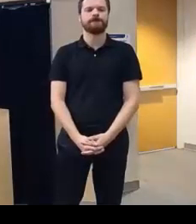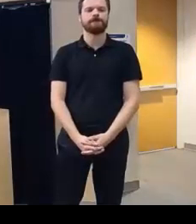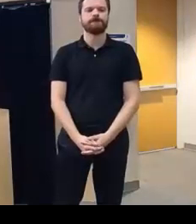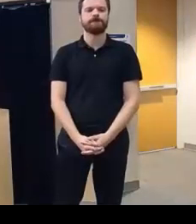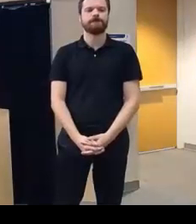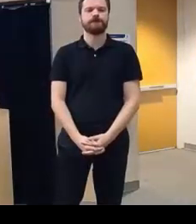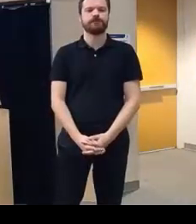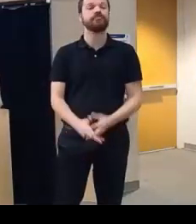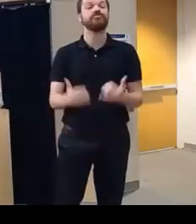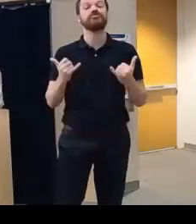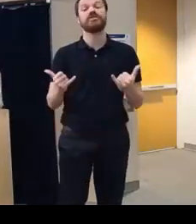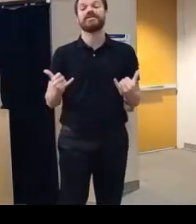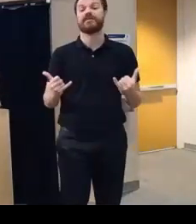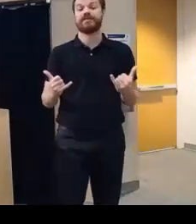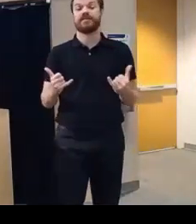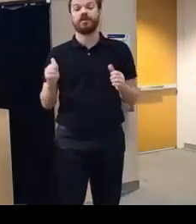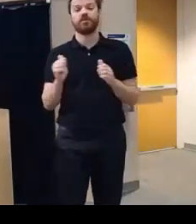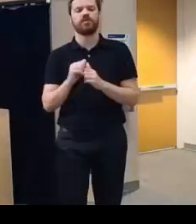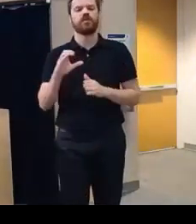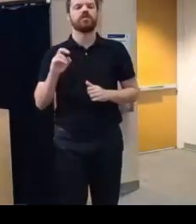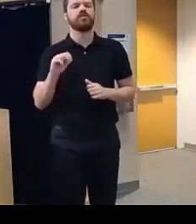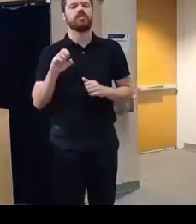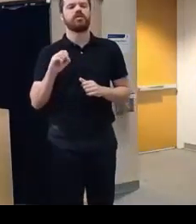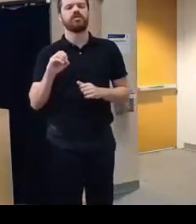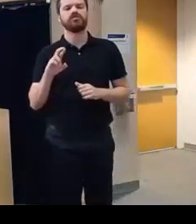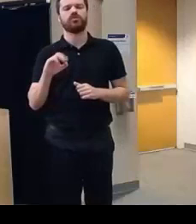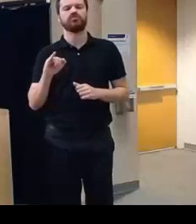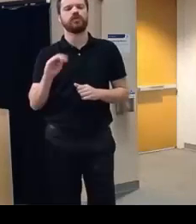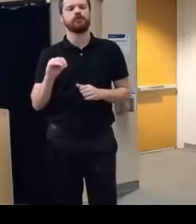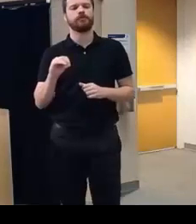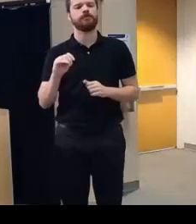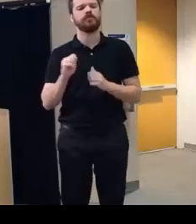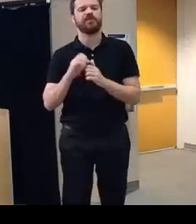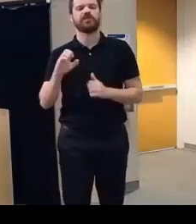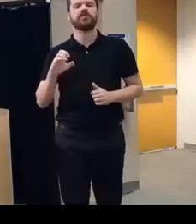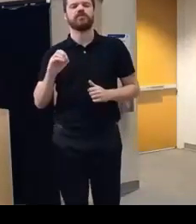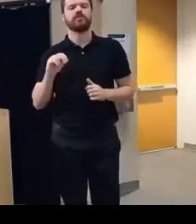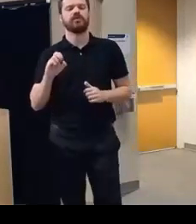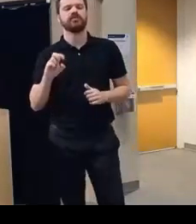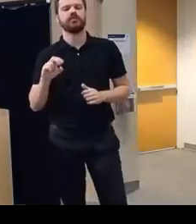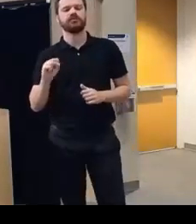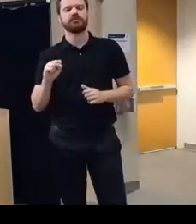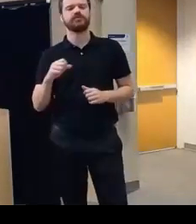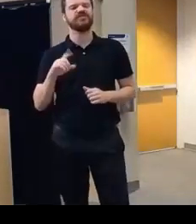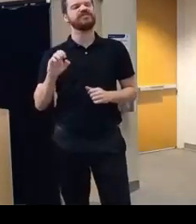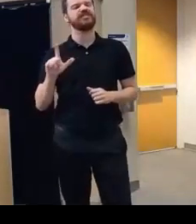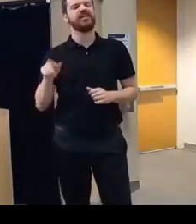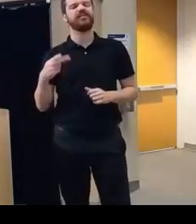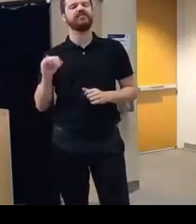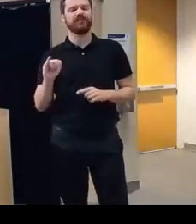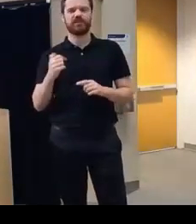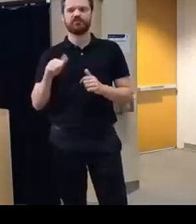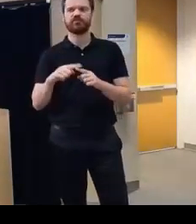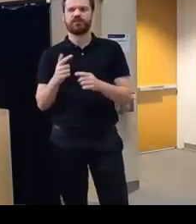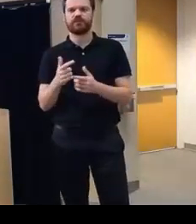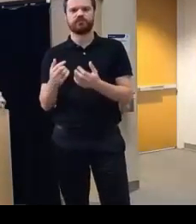And so this is kind of where we're at right now with the consortium, thinking about consensus. And so we did what's called a Delphi consensus project to get